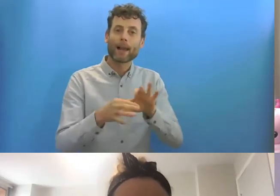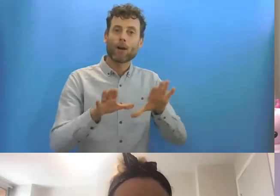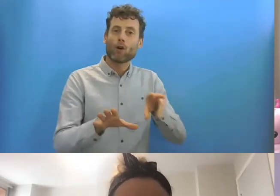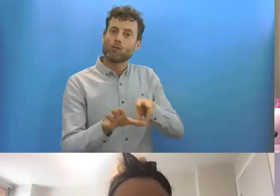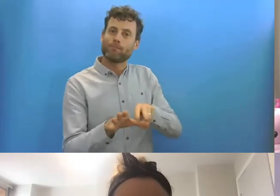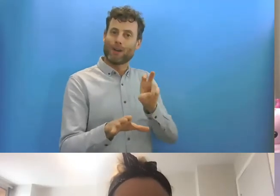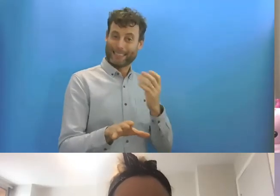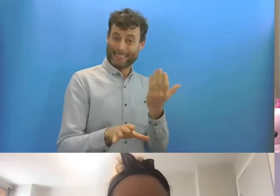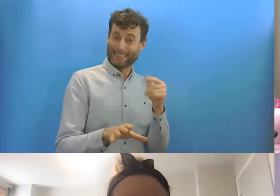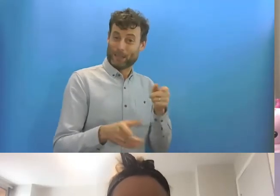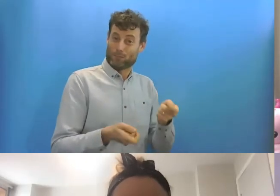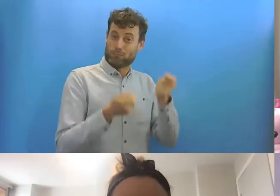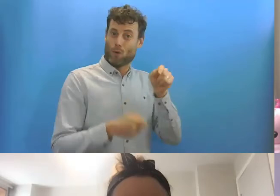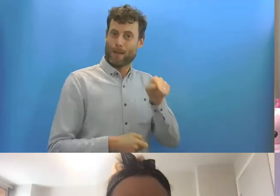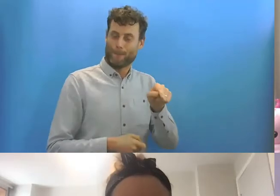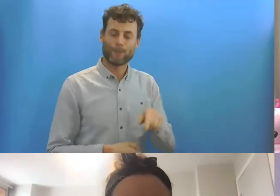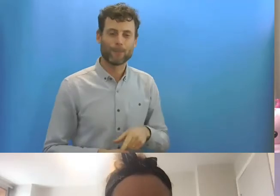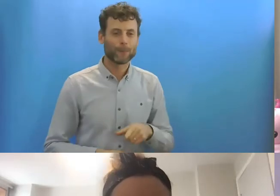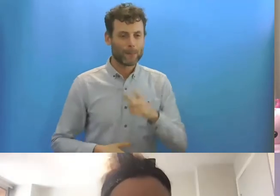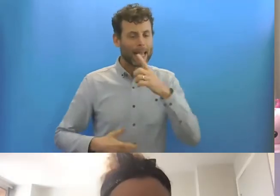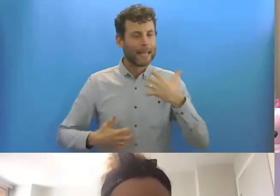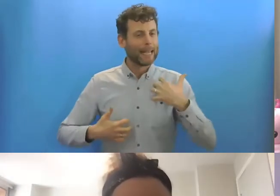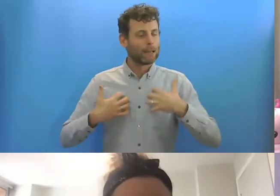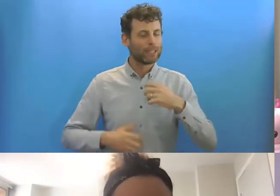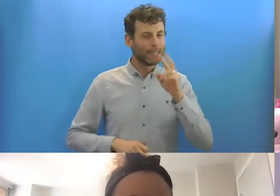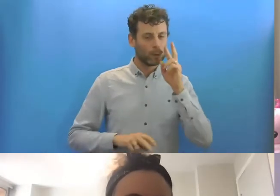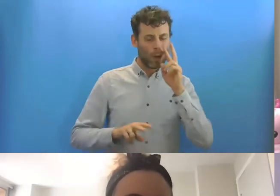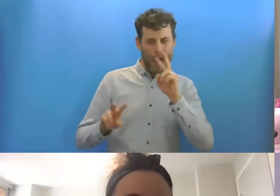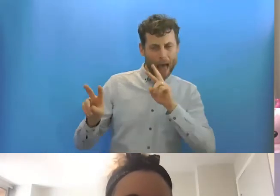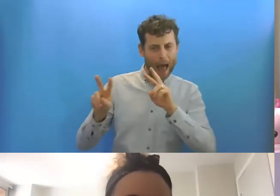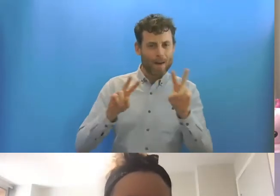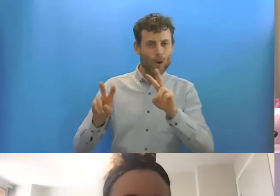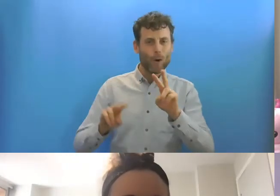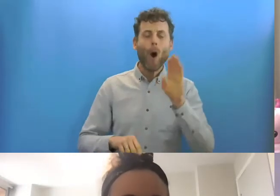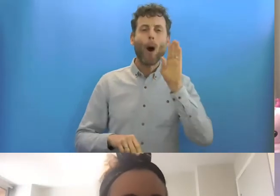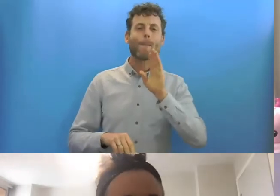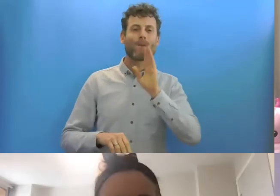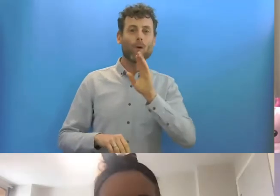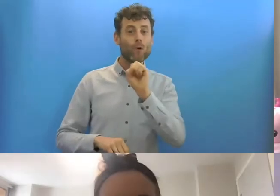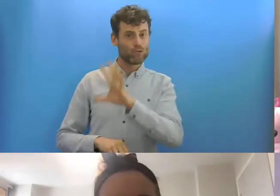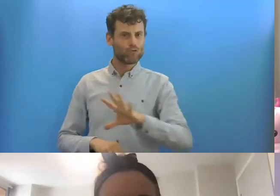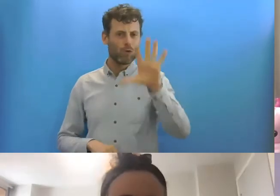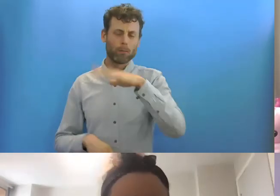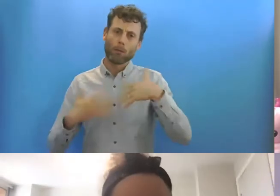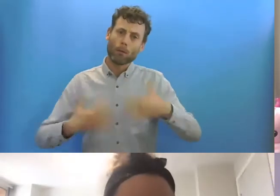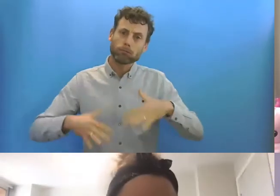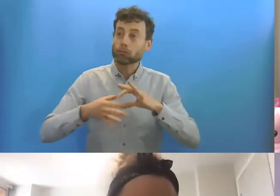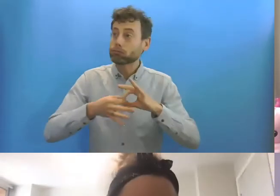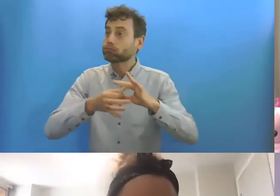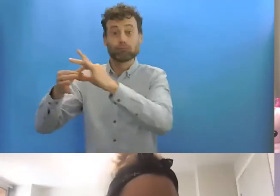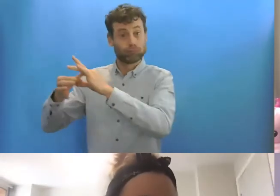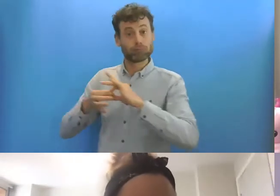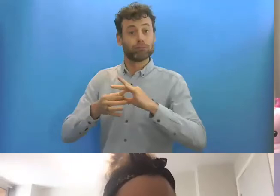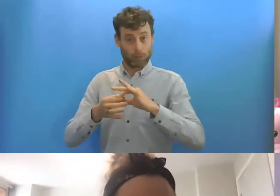see how that impacts the sort of networks that we're involved with across Europe. So the one off the top of my head that I think